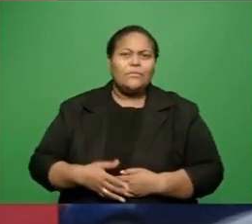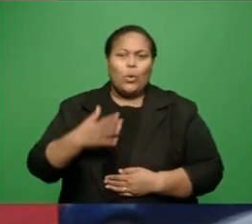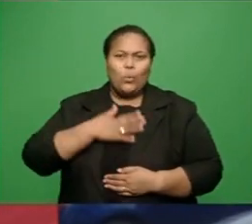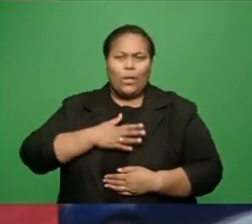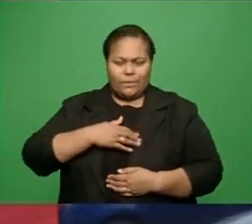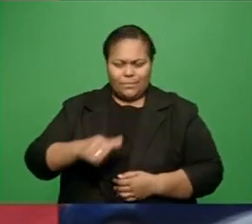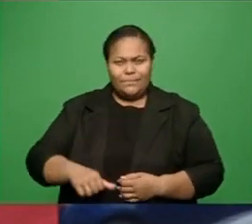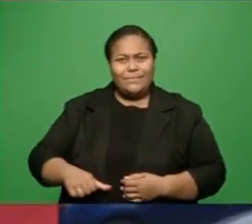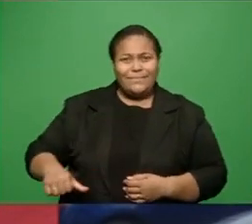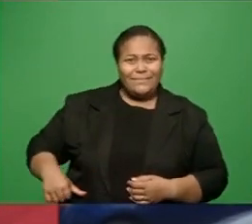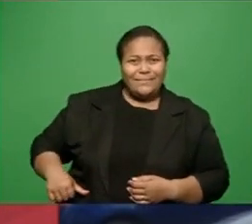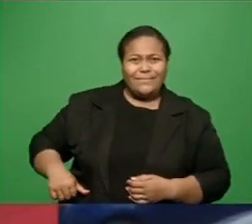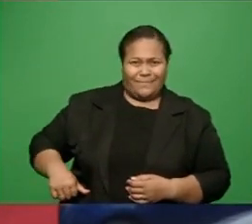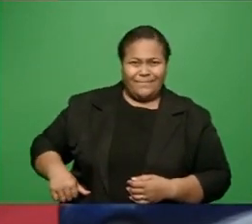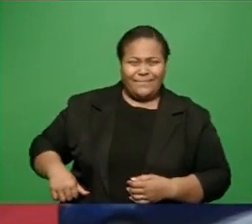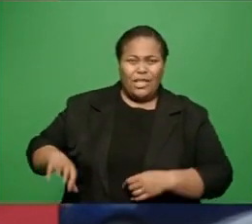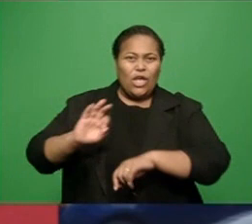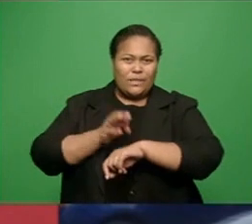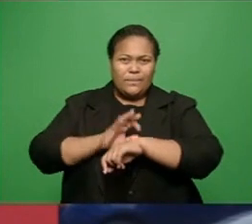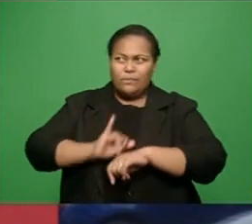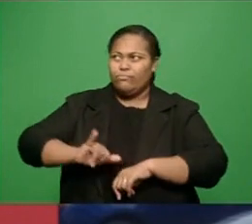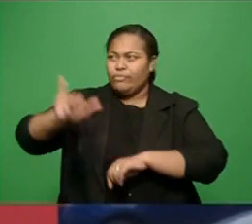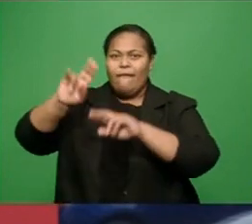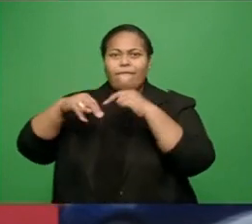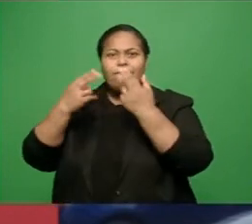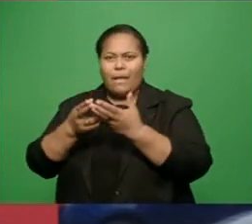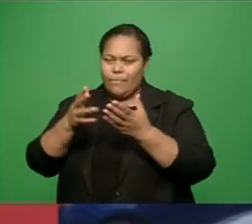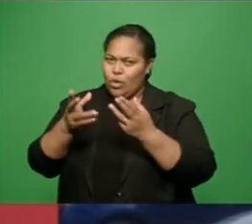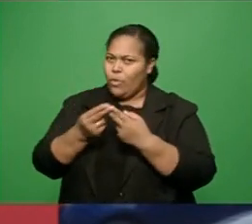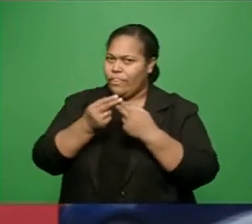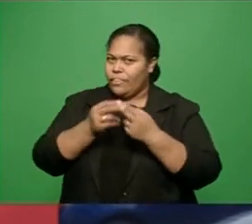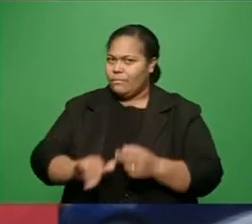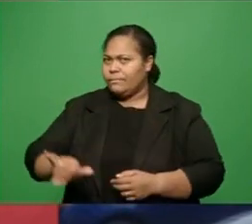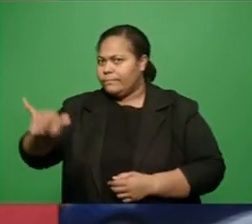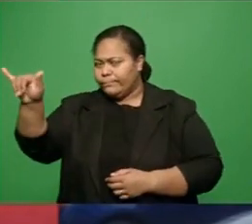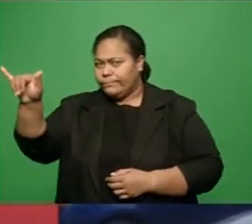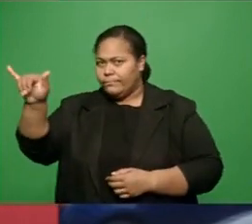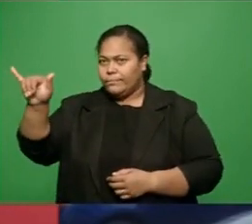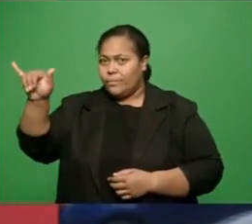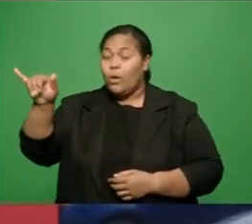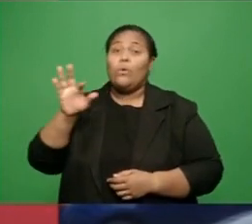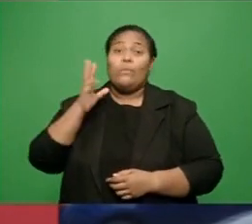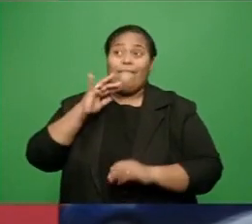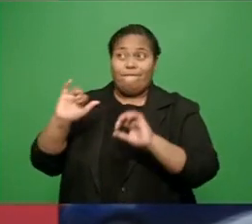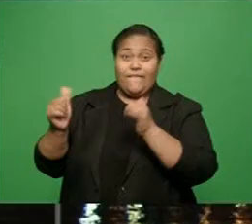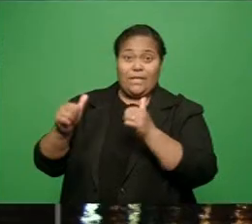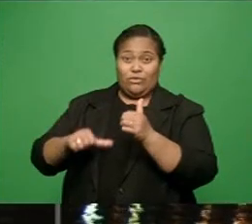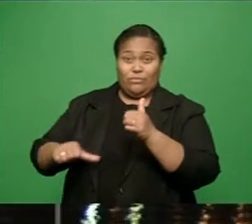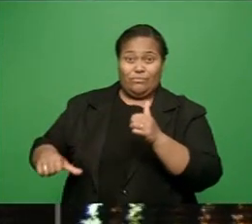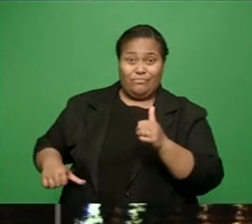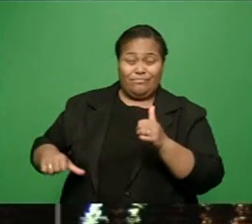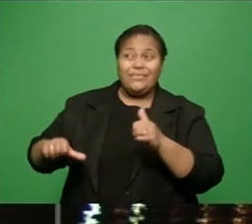and they went with family members and they came back. And so we've had the recoveries.